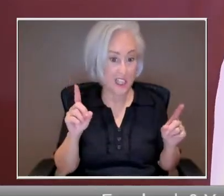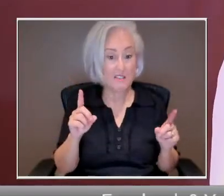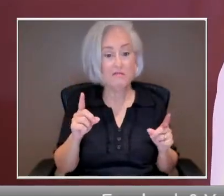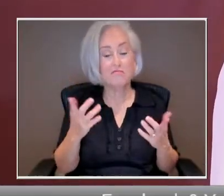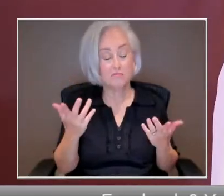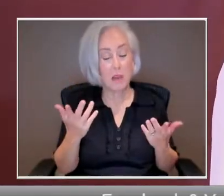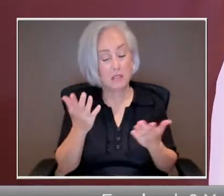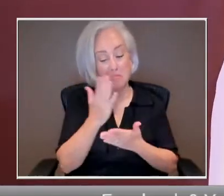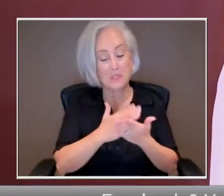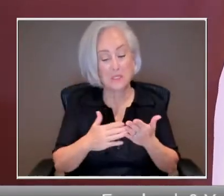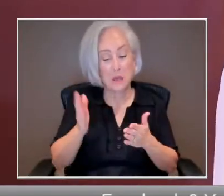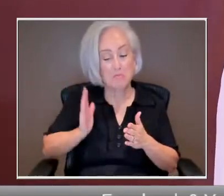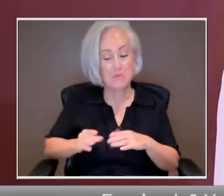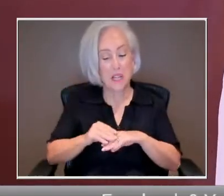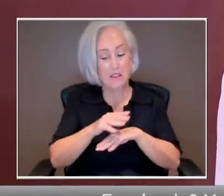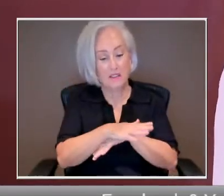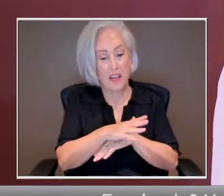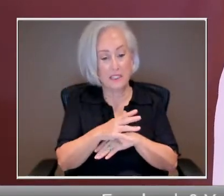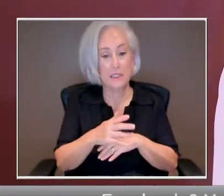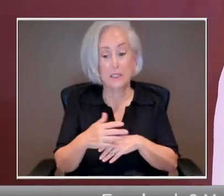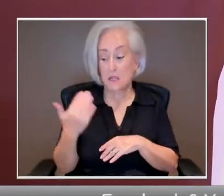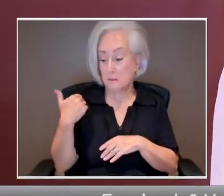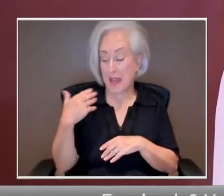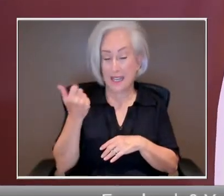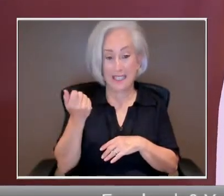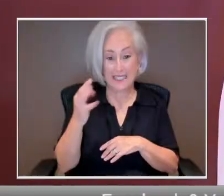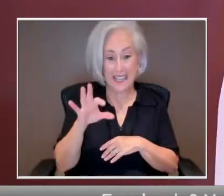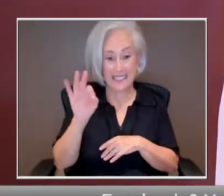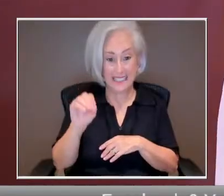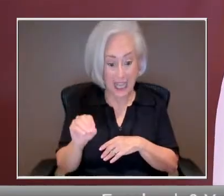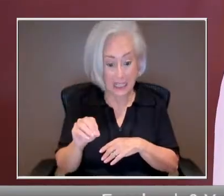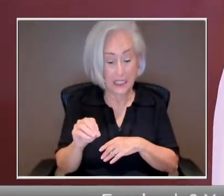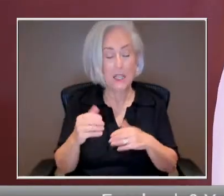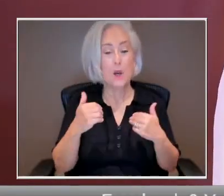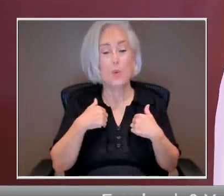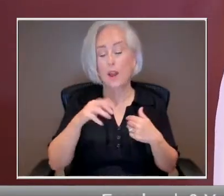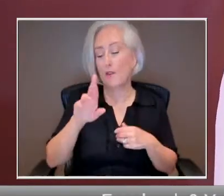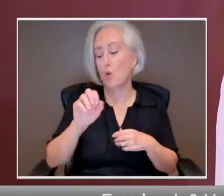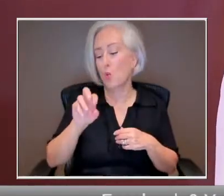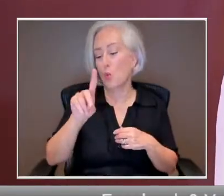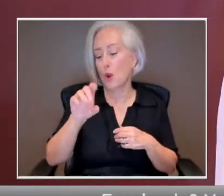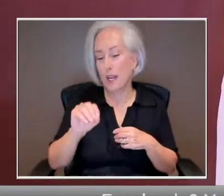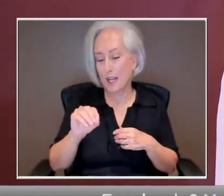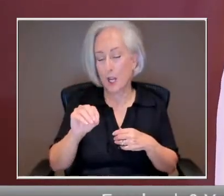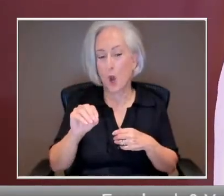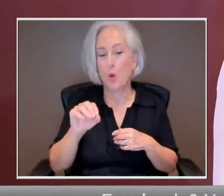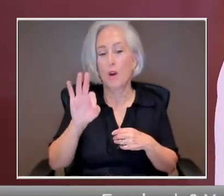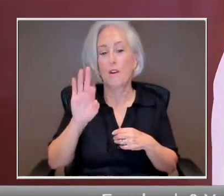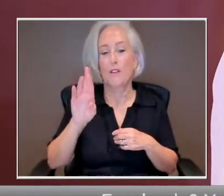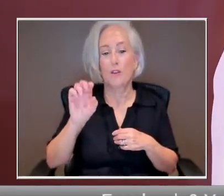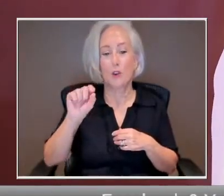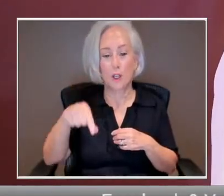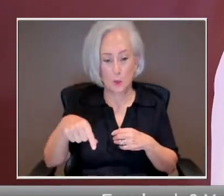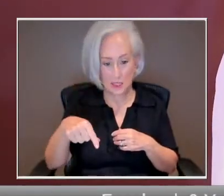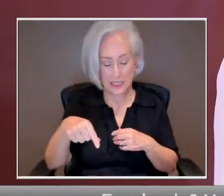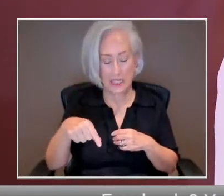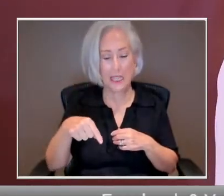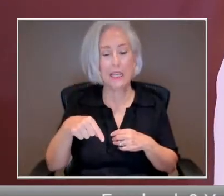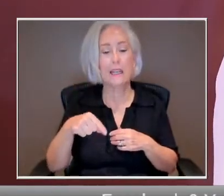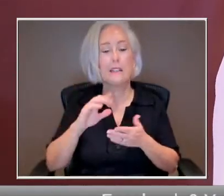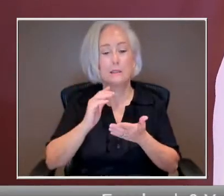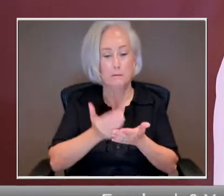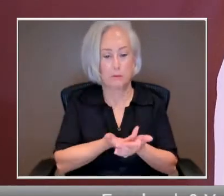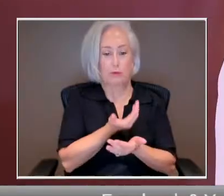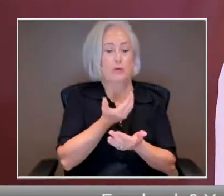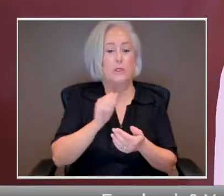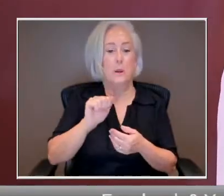the 1990s, radiofrequency ablation came up for treatment of supraventricular tachycardia. In the 1990s? 1990s, Okay. That's when it started,